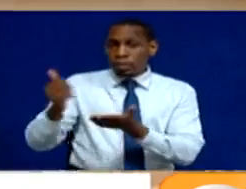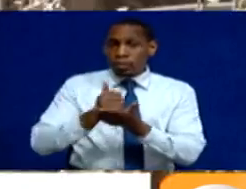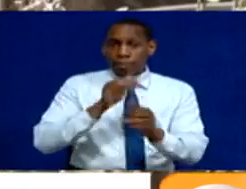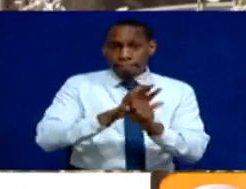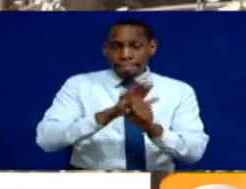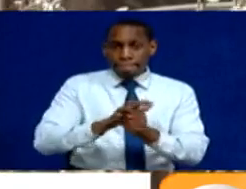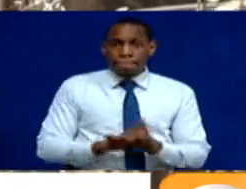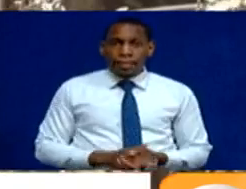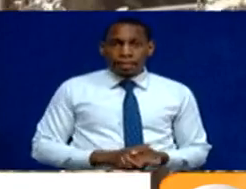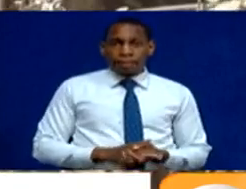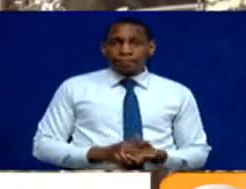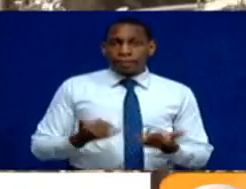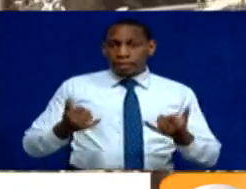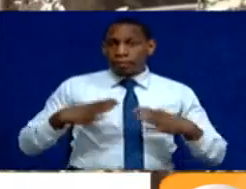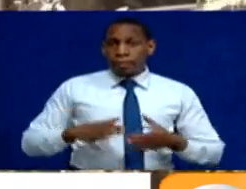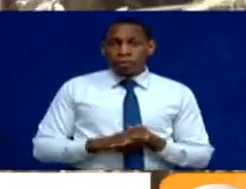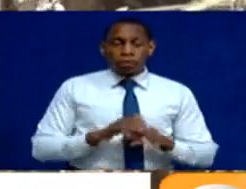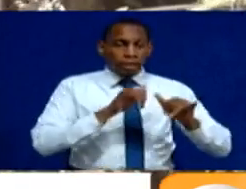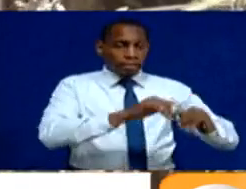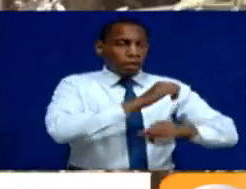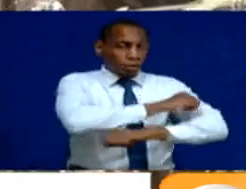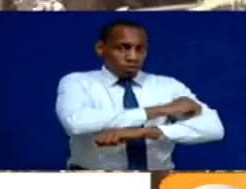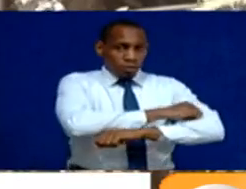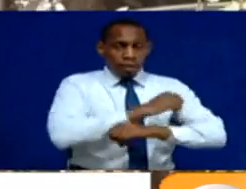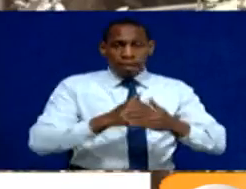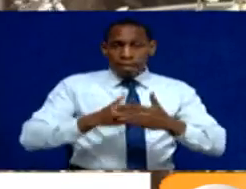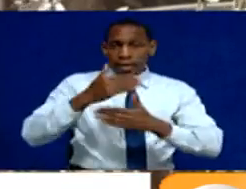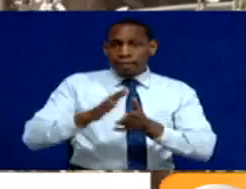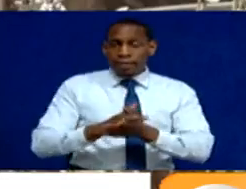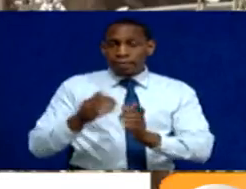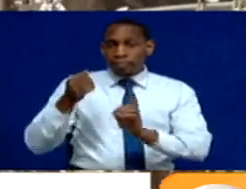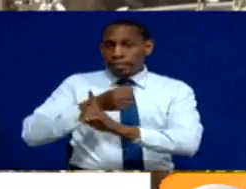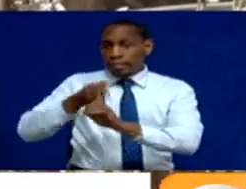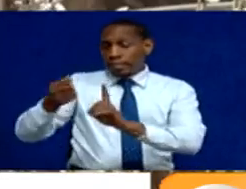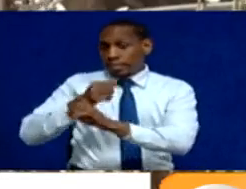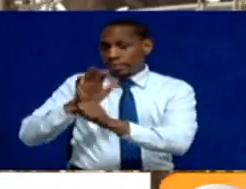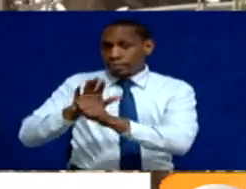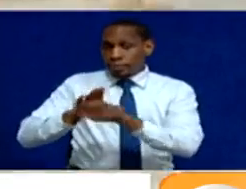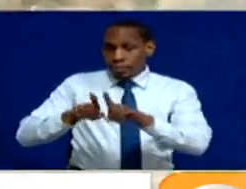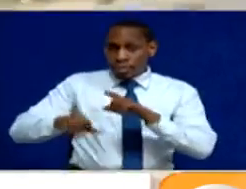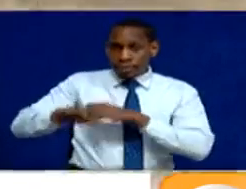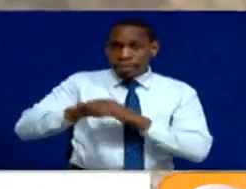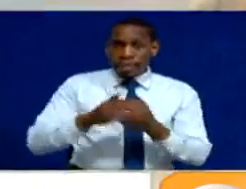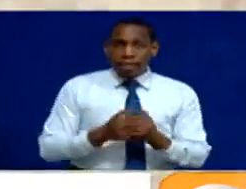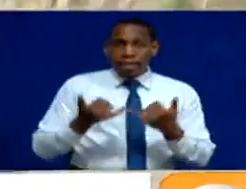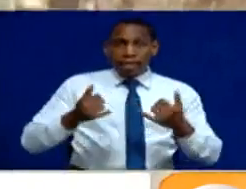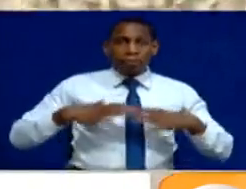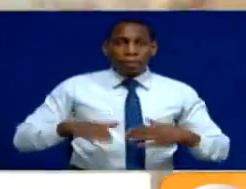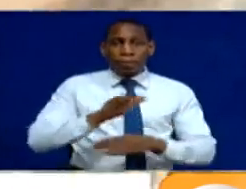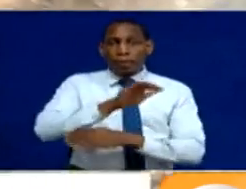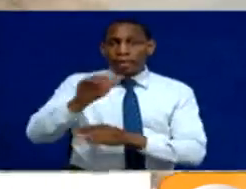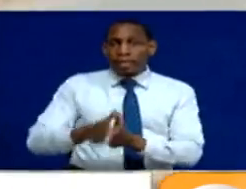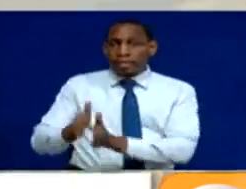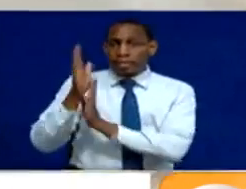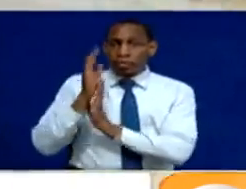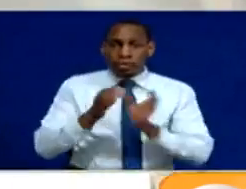wingi. The residents sought refuge in the school following an array of bandit attacks in the area. They are now calling on